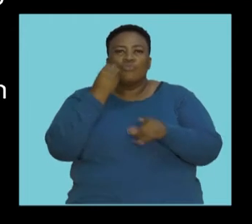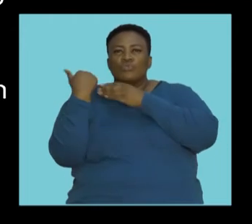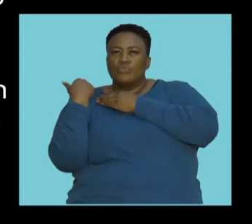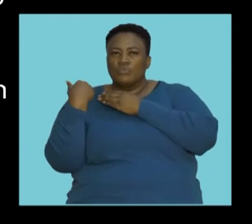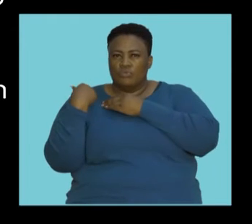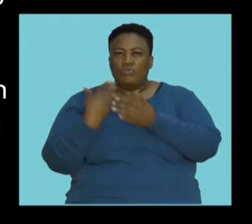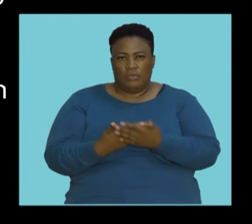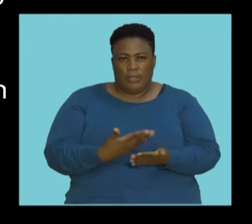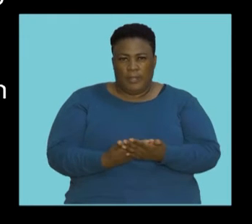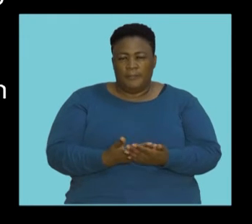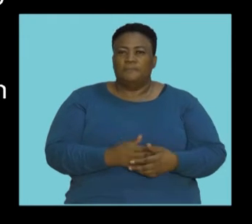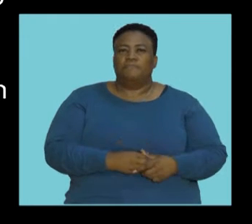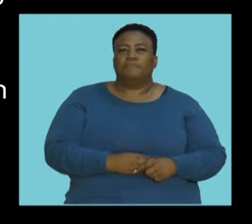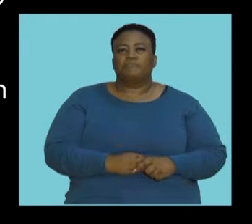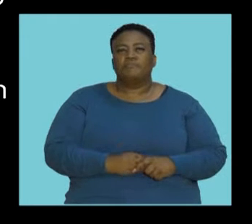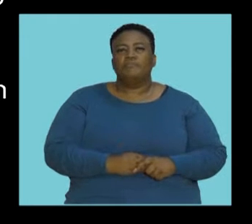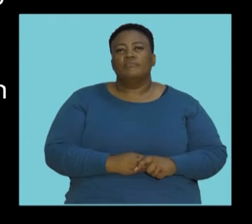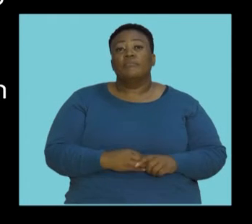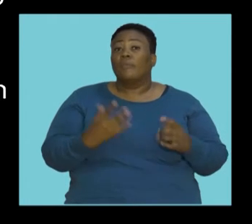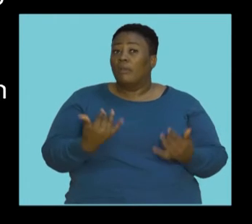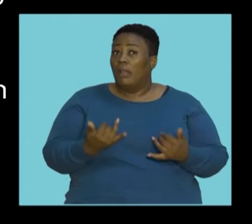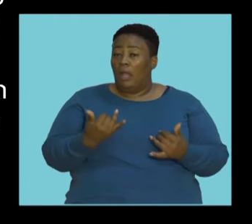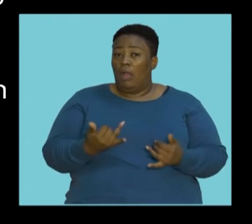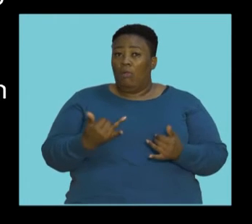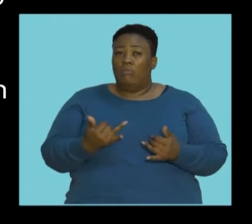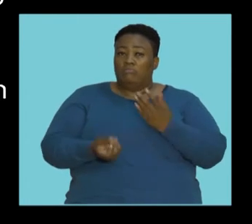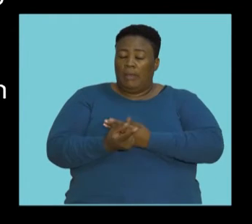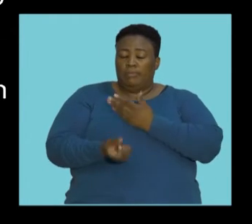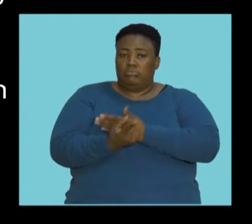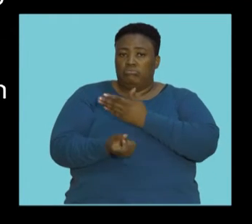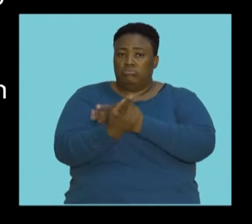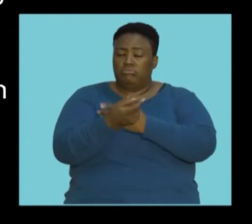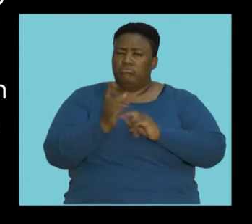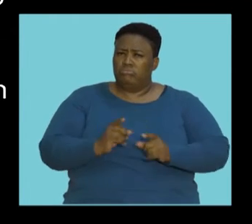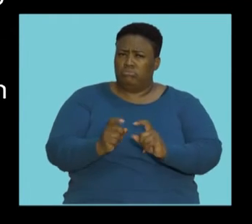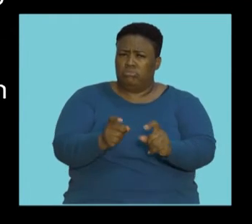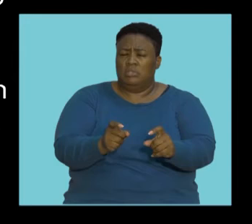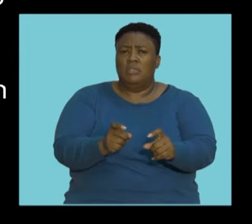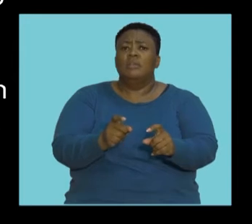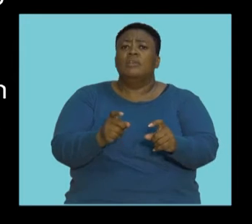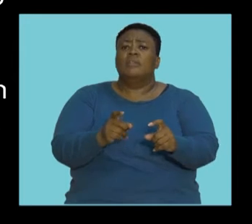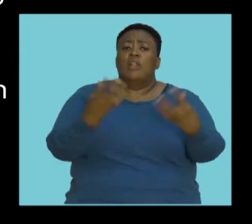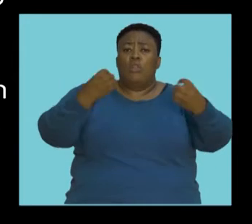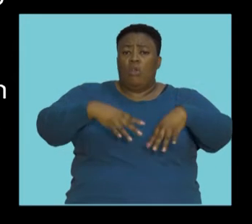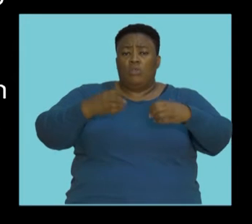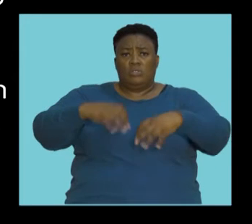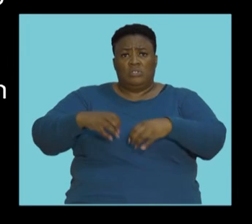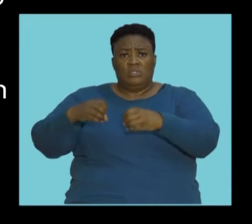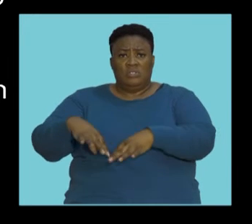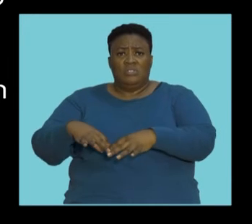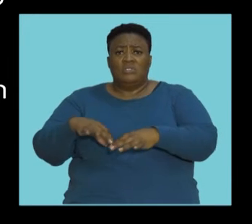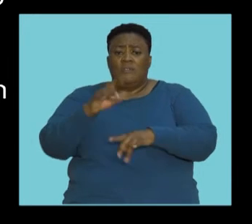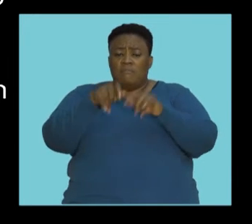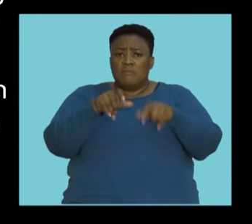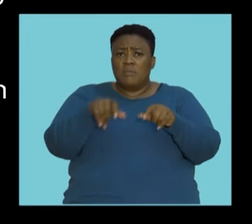security. Droughts and floods have become frequent, and the loss of livelihoods is linked to this.